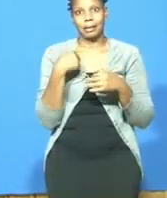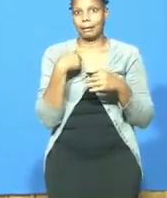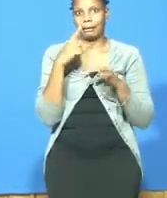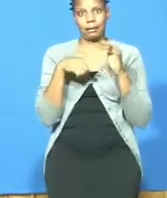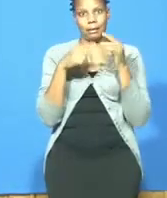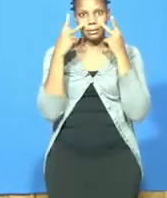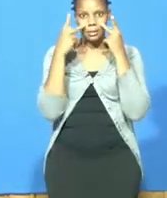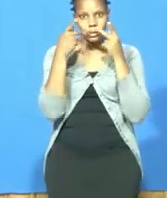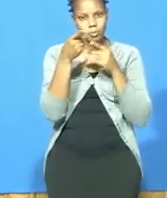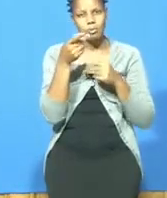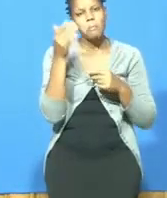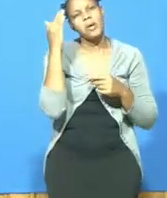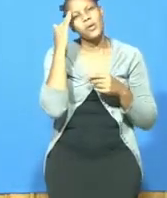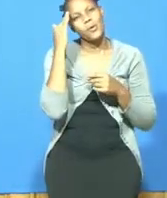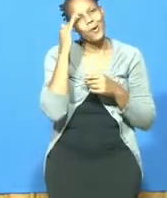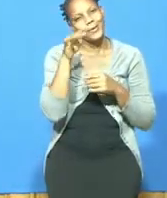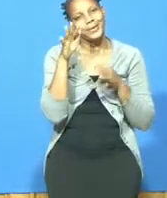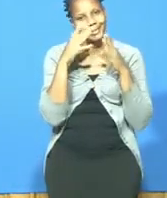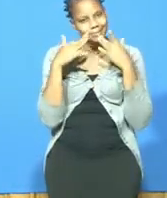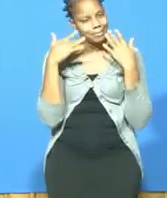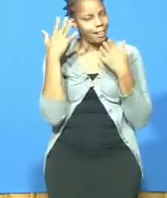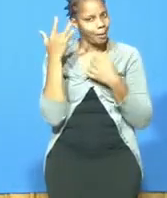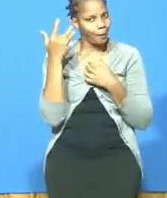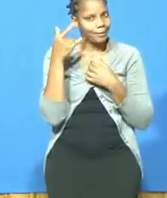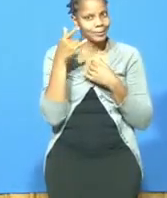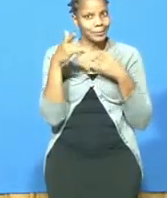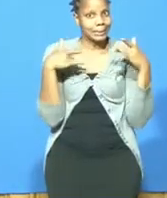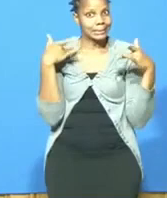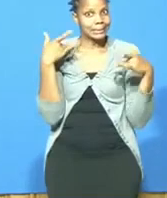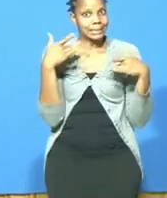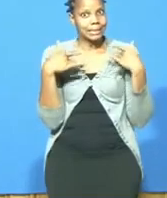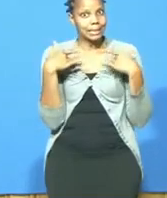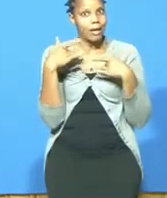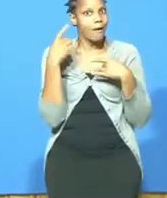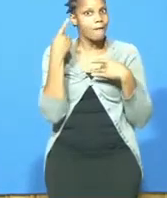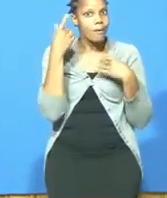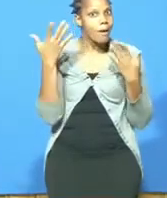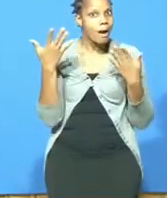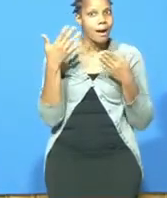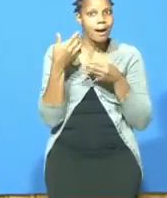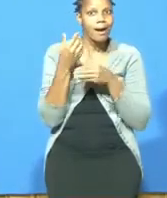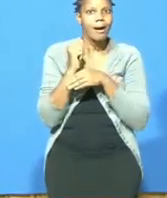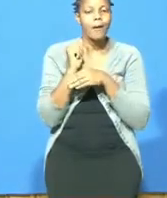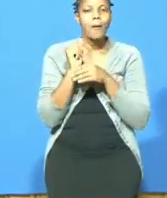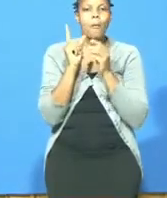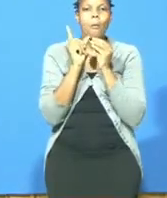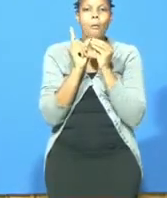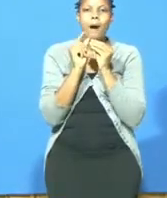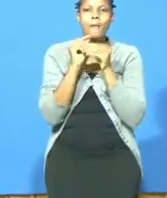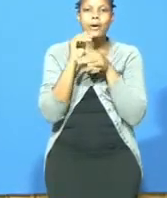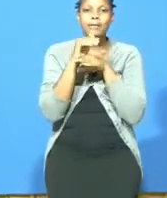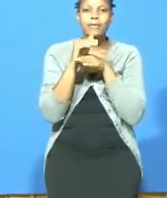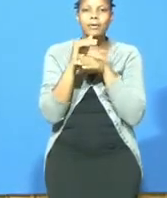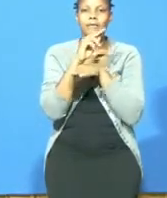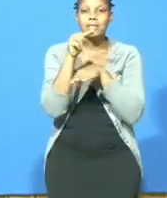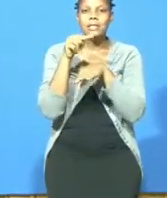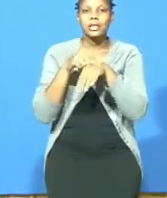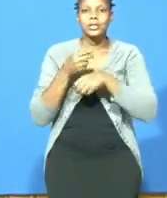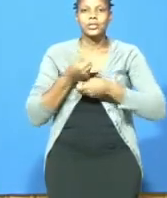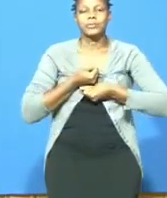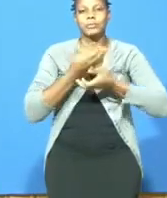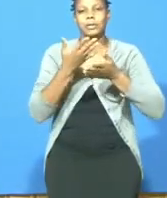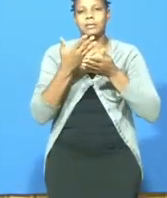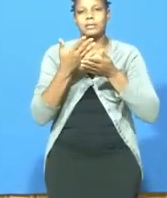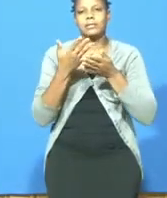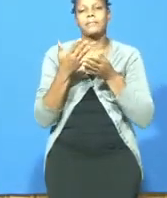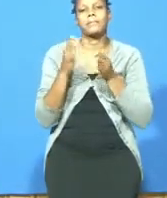you guys, but I know you are smiling because you're excited for this another evening of our Nature Speaks campaign. Just join us